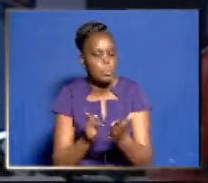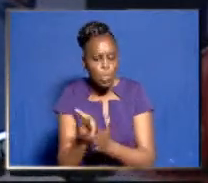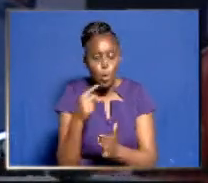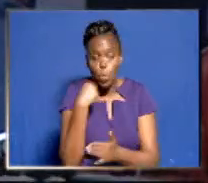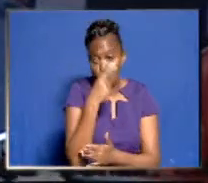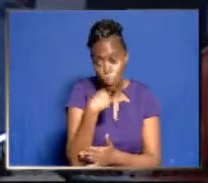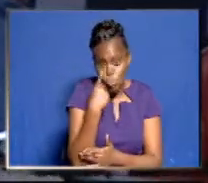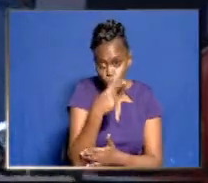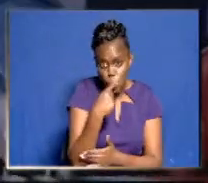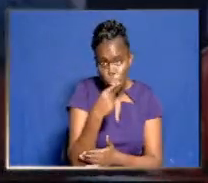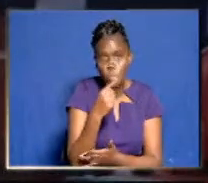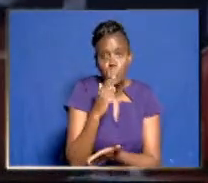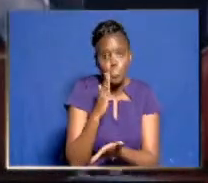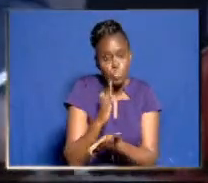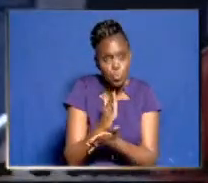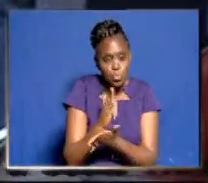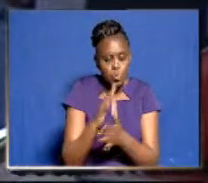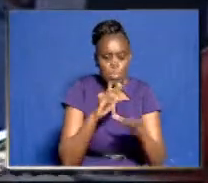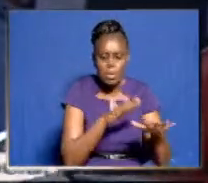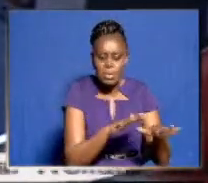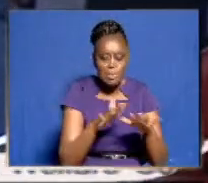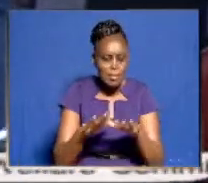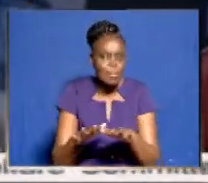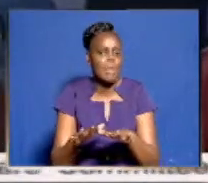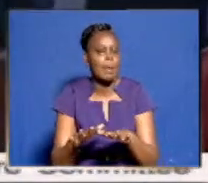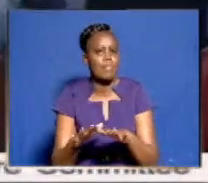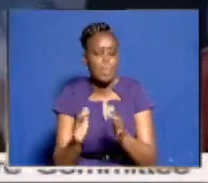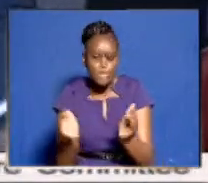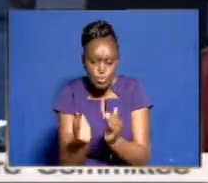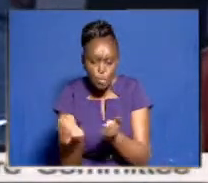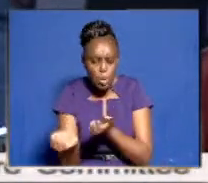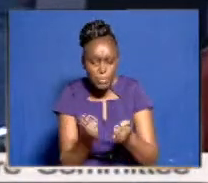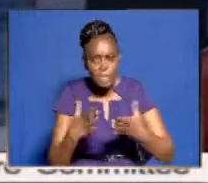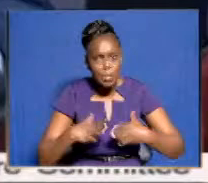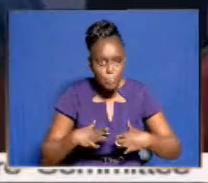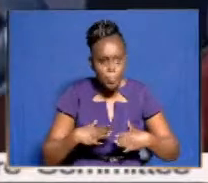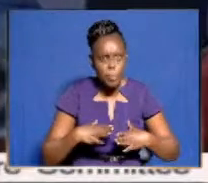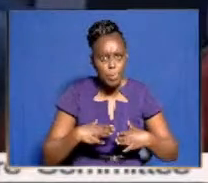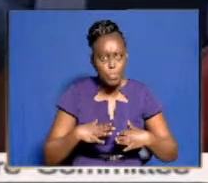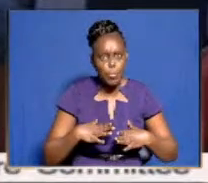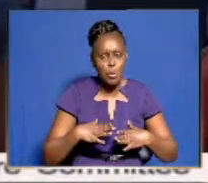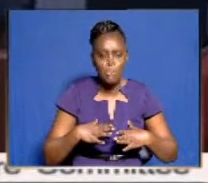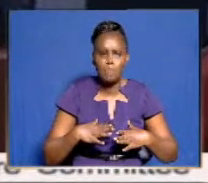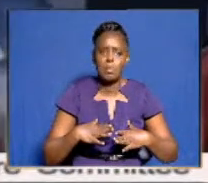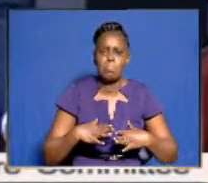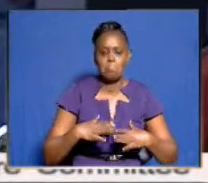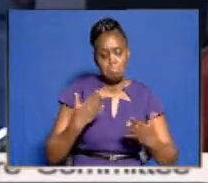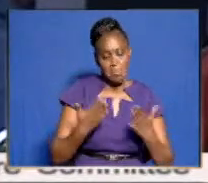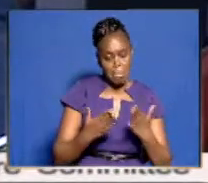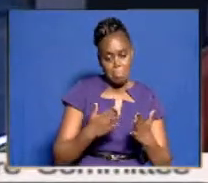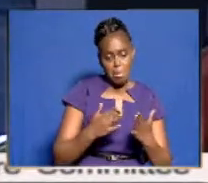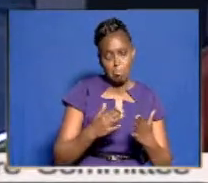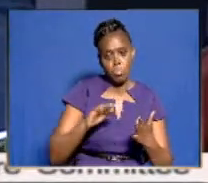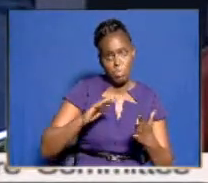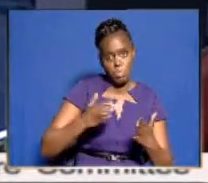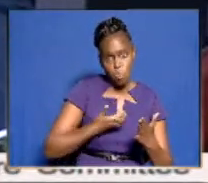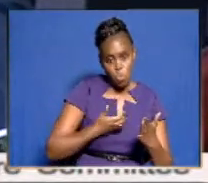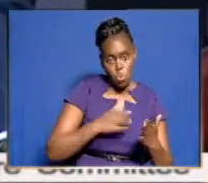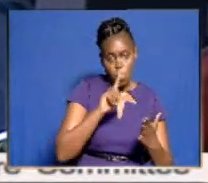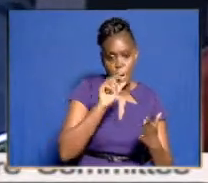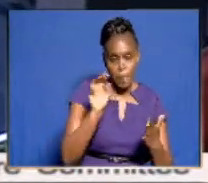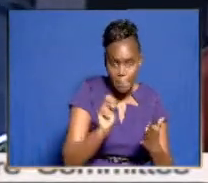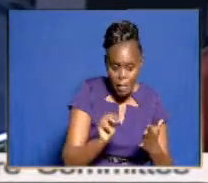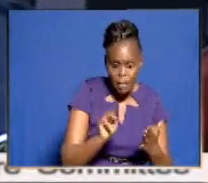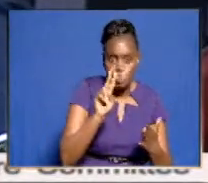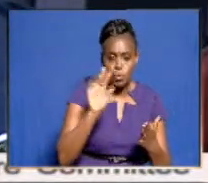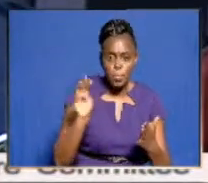who are suffering out there, small-scale people who are owned less than a million or two, and